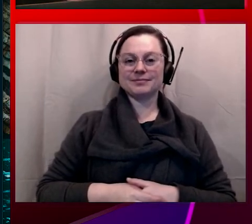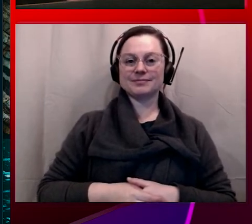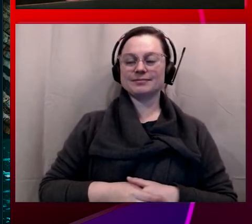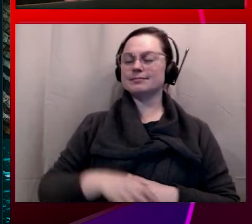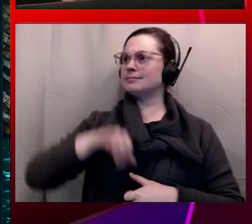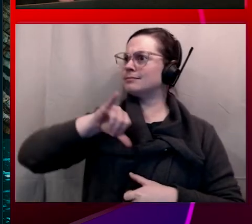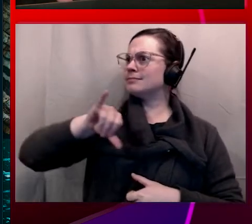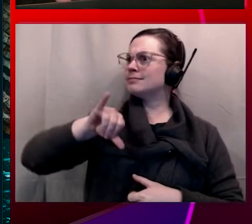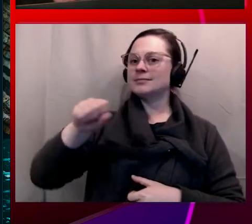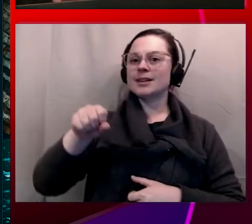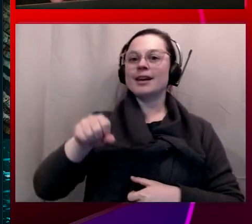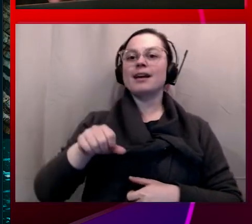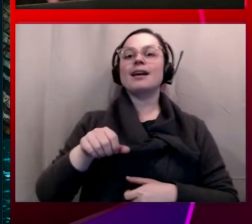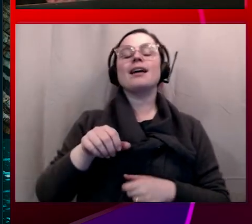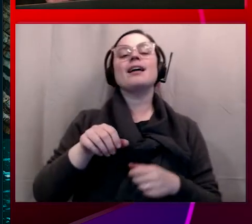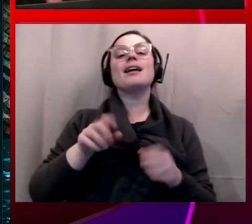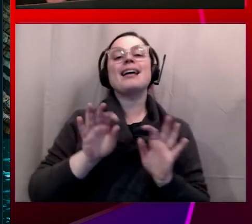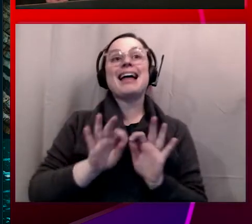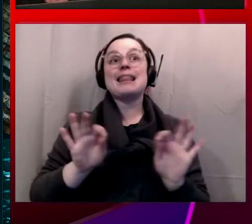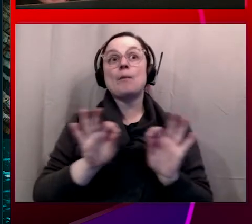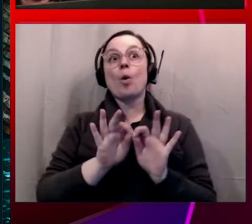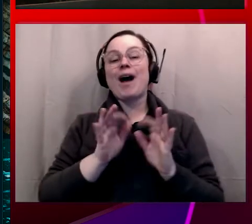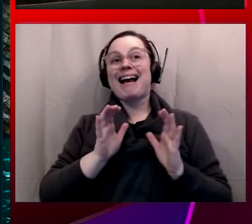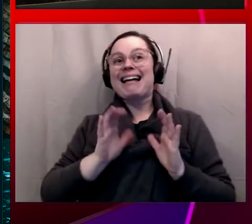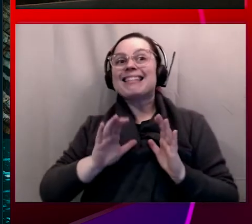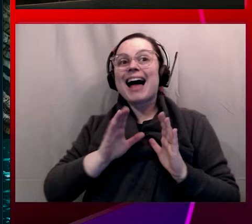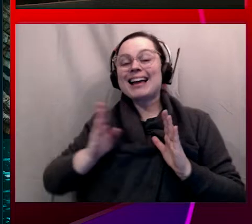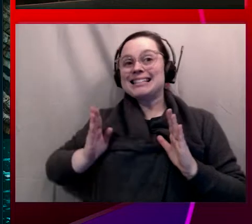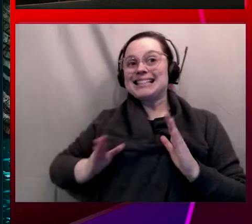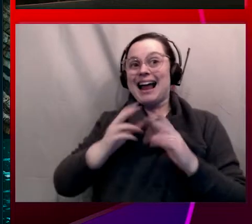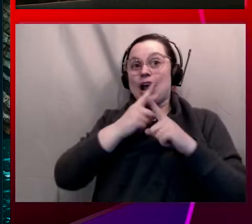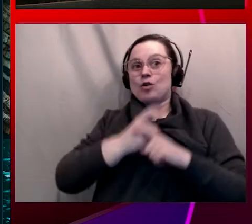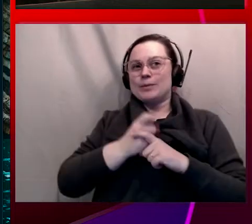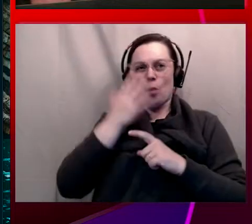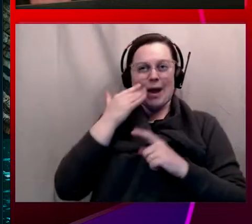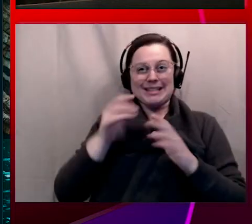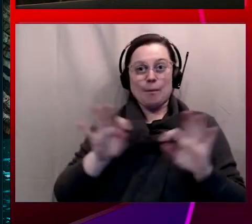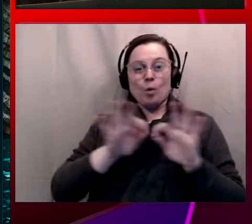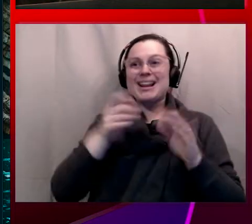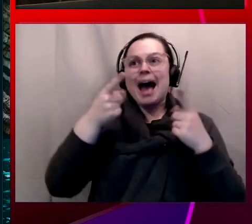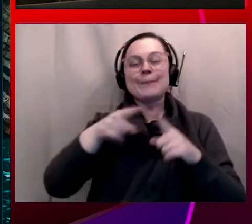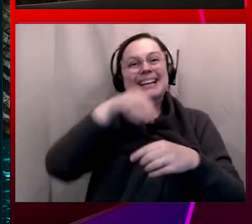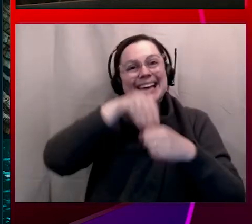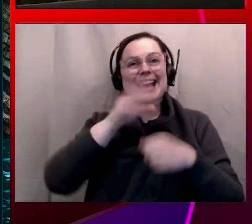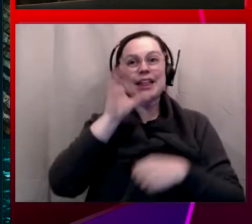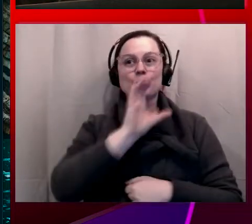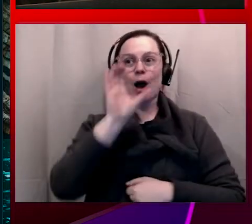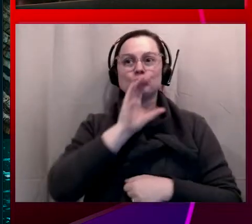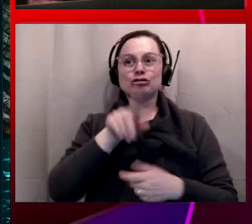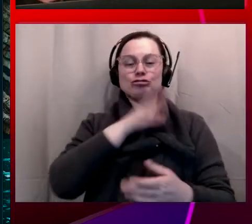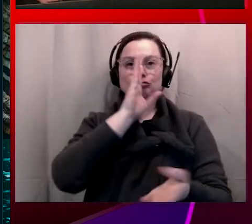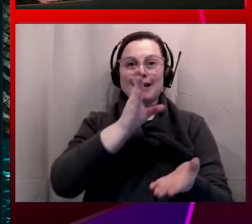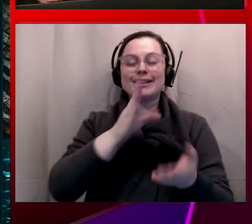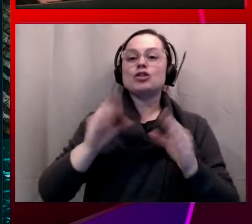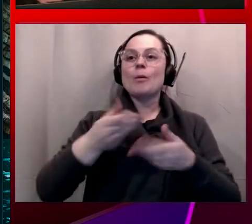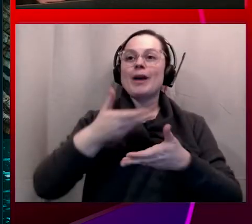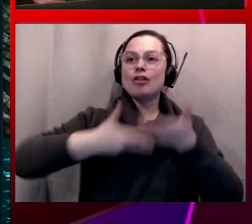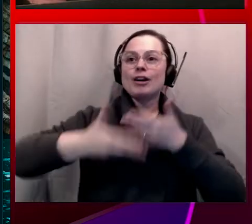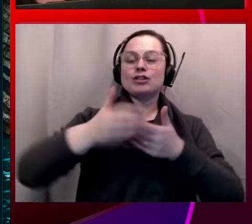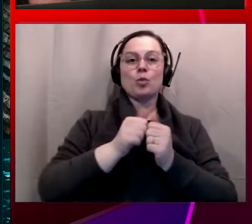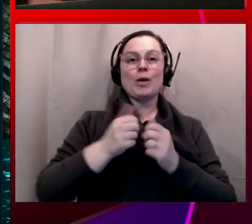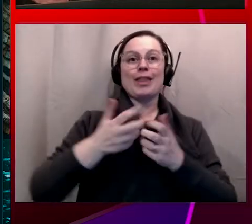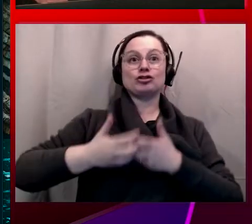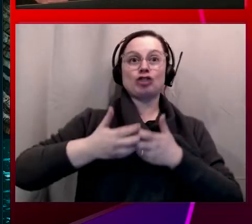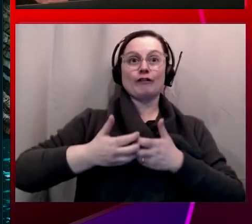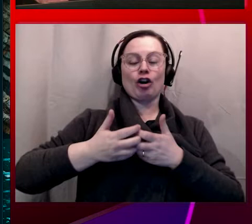The importance of client-side encryption in this way is that that's happening directly in the browser. There's no interaction with the server, and it can work offline. So we